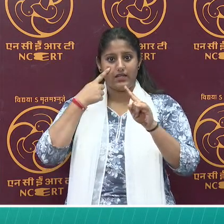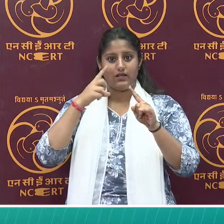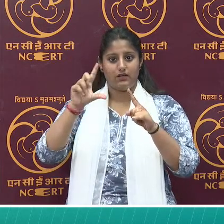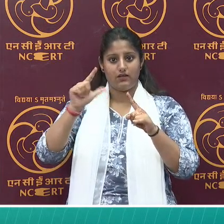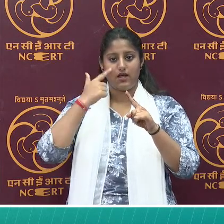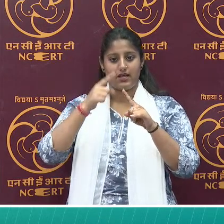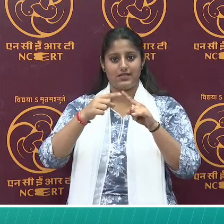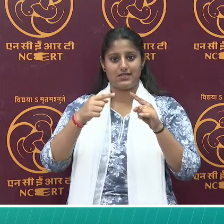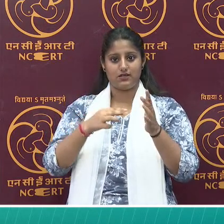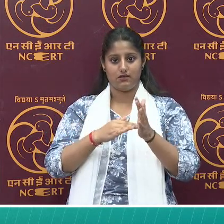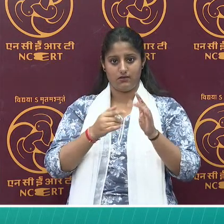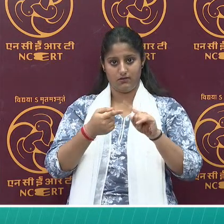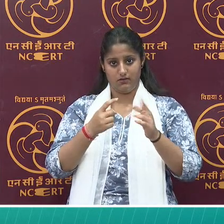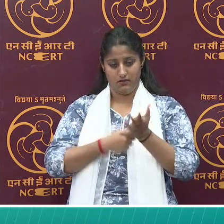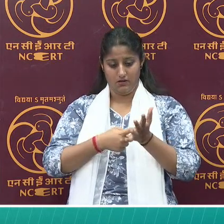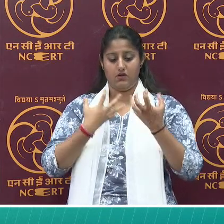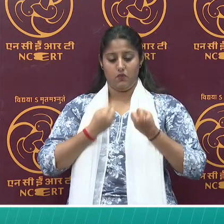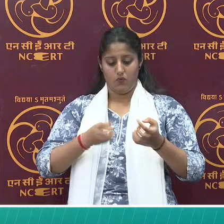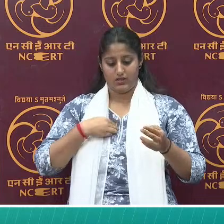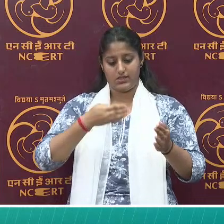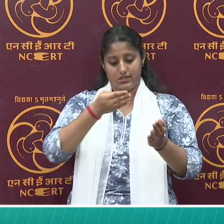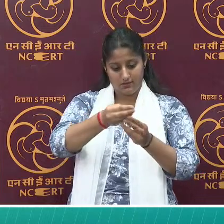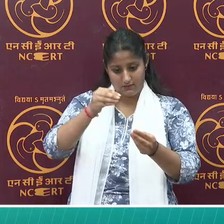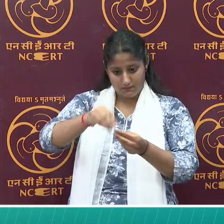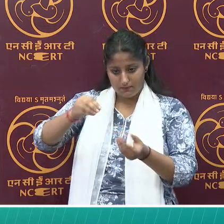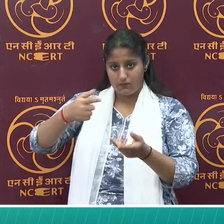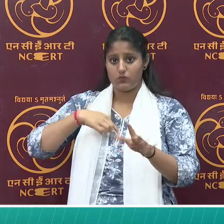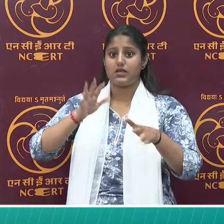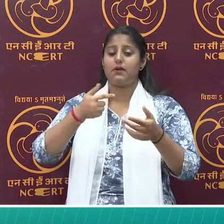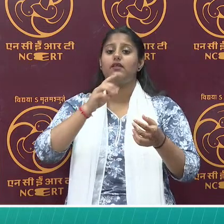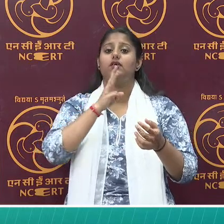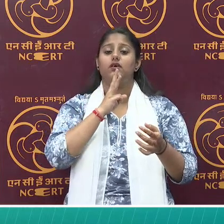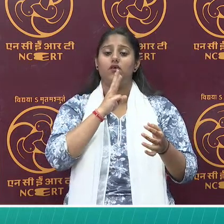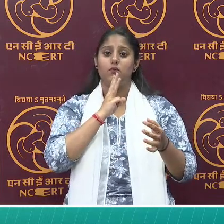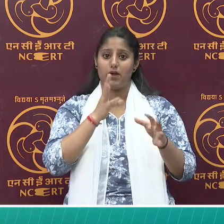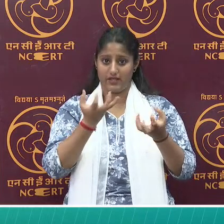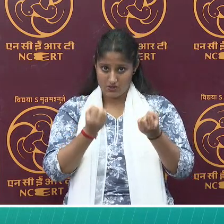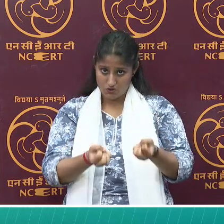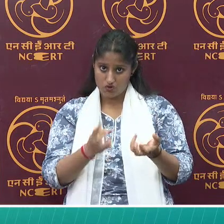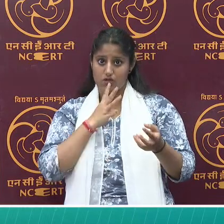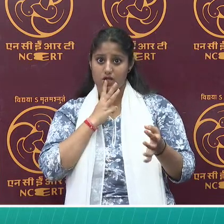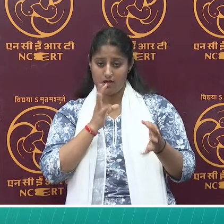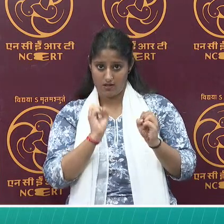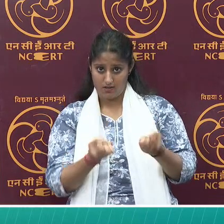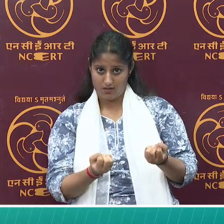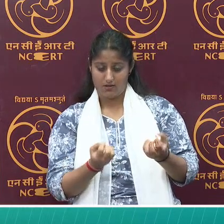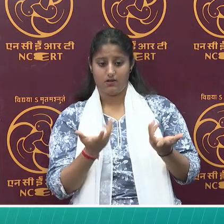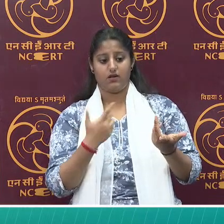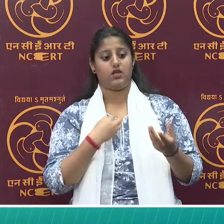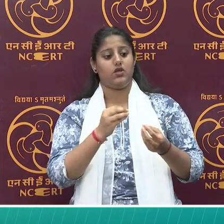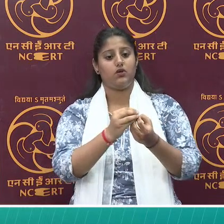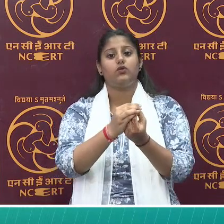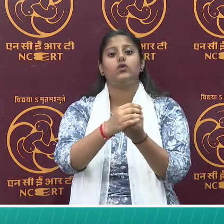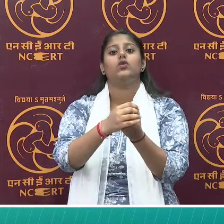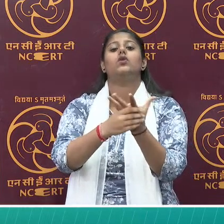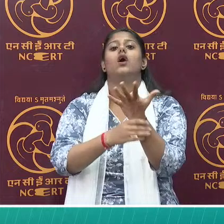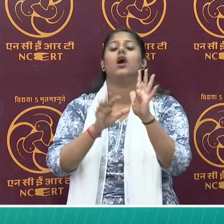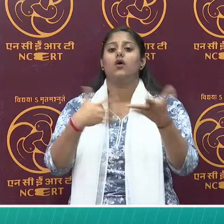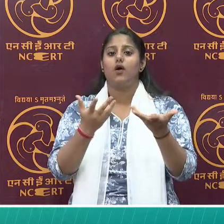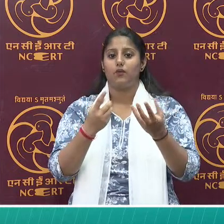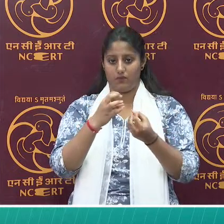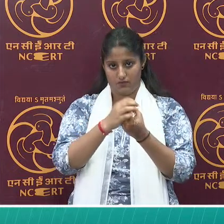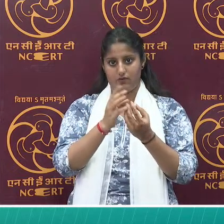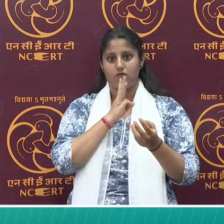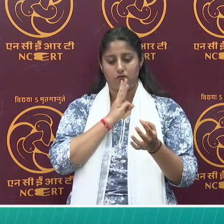and fertilizers. Next we need water. So for all seeds to grow, water is